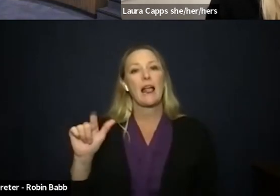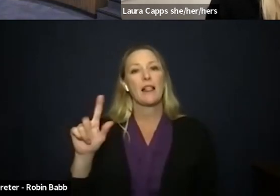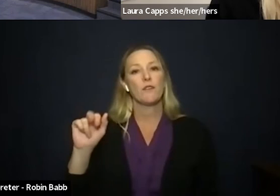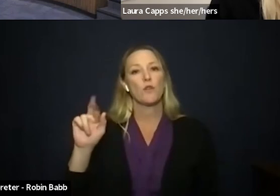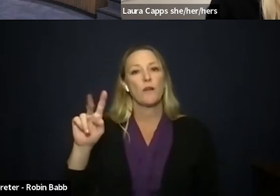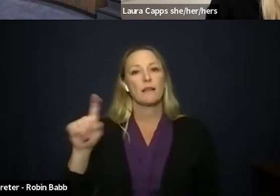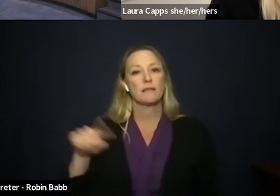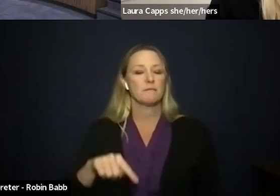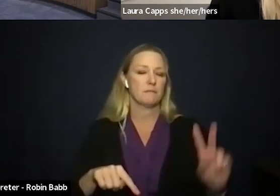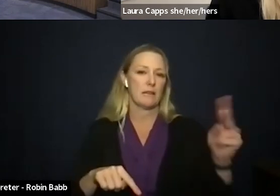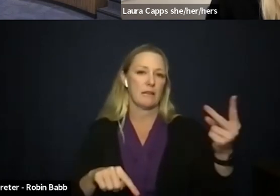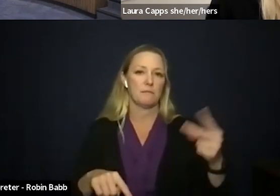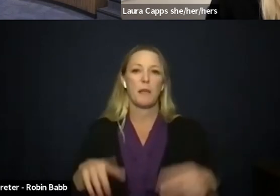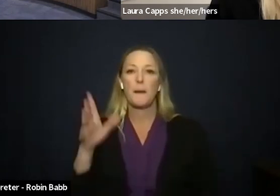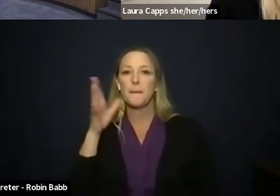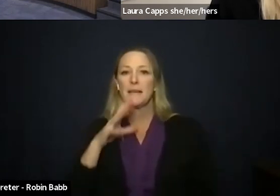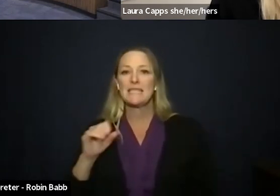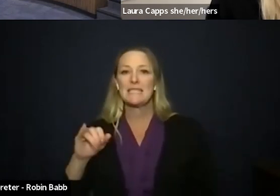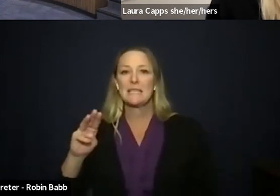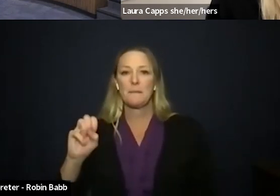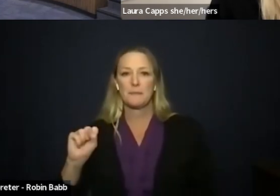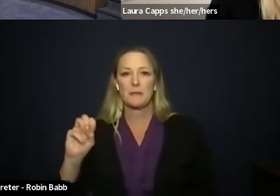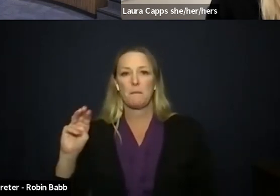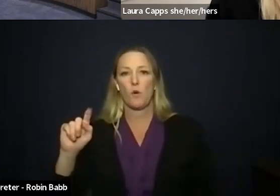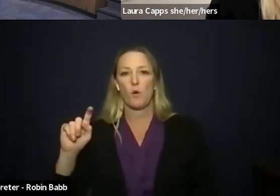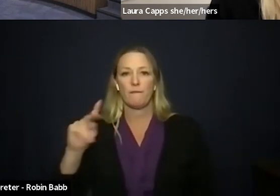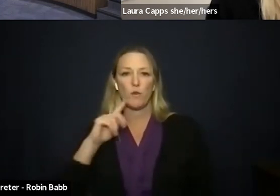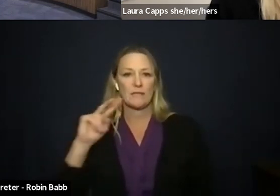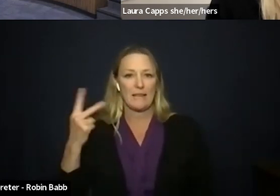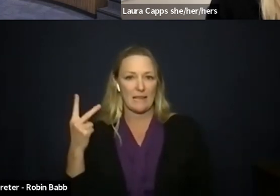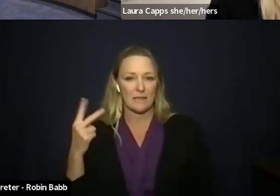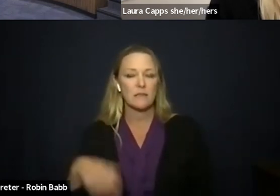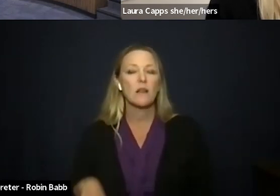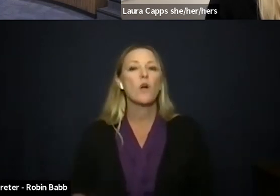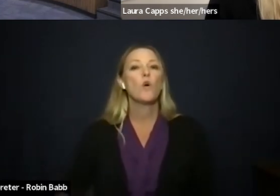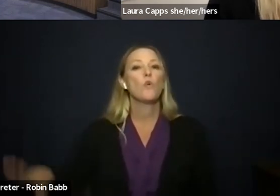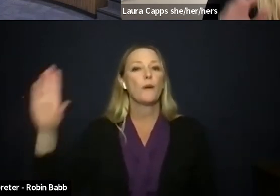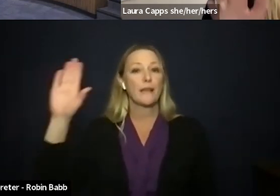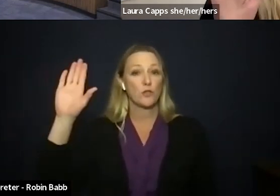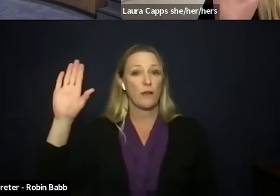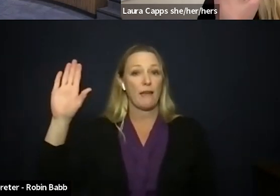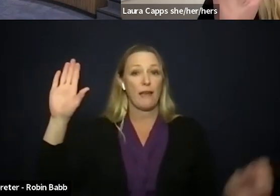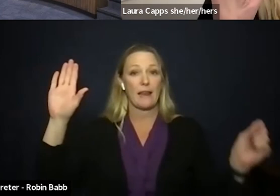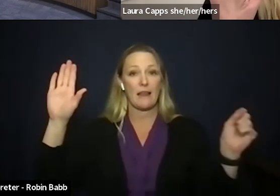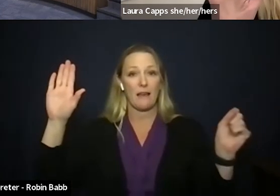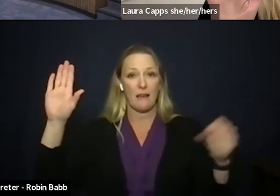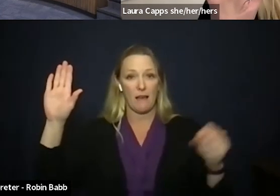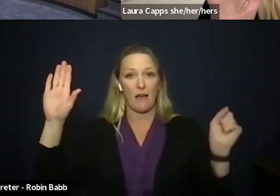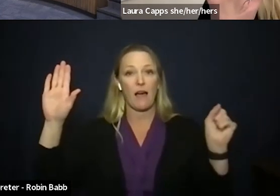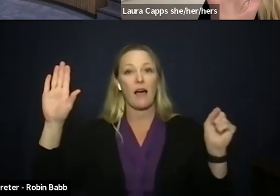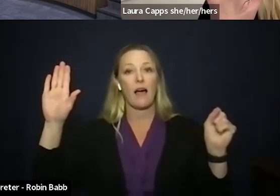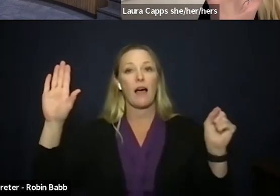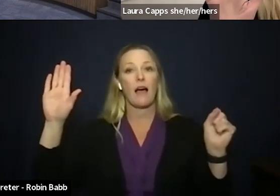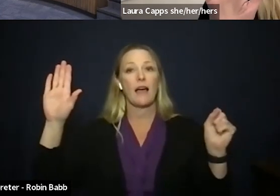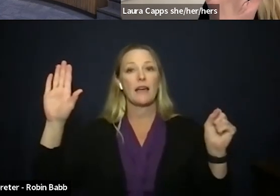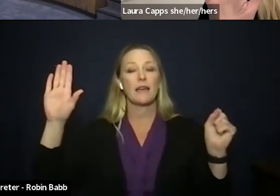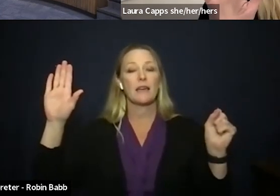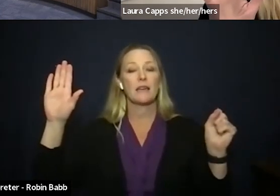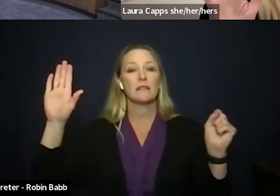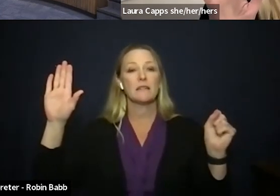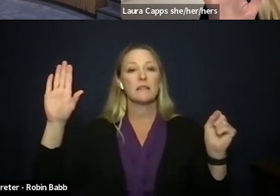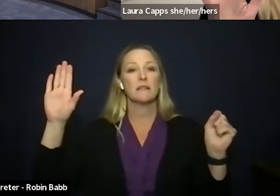second and ms sims moton for a second please raise your hand and signify by raising your hand and saying